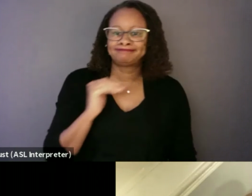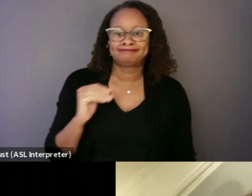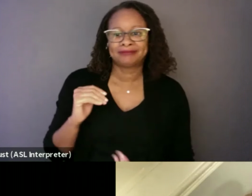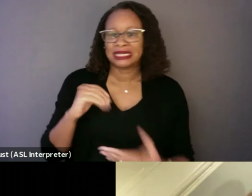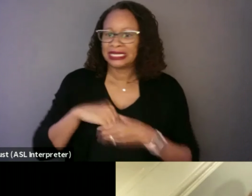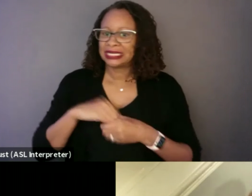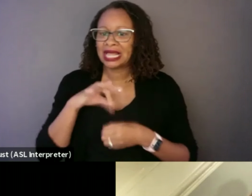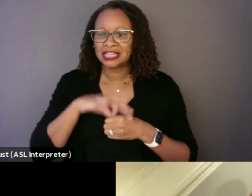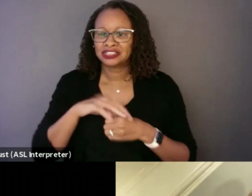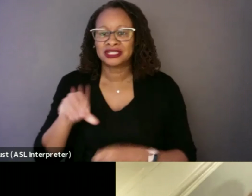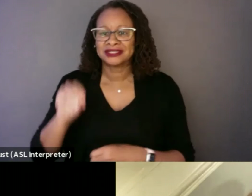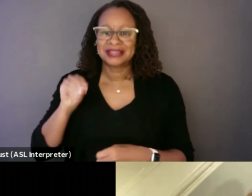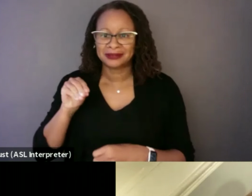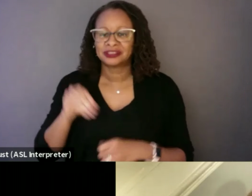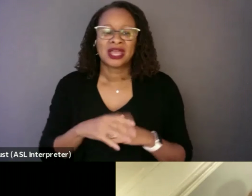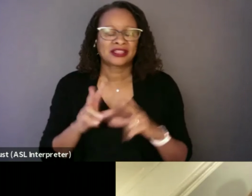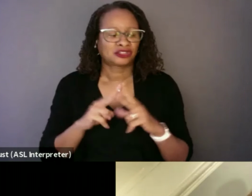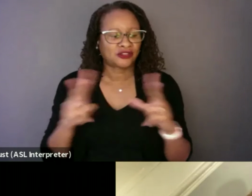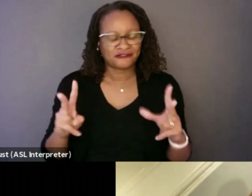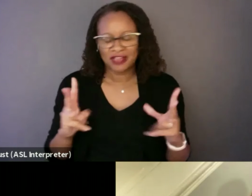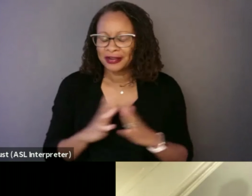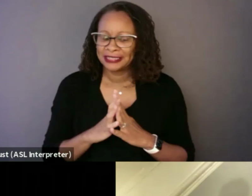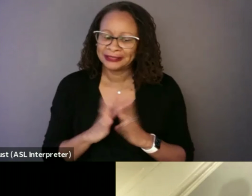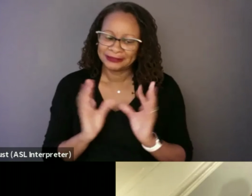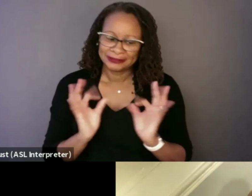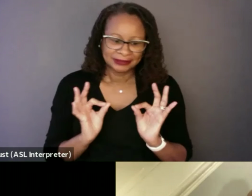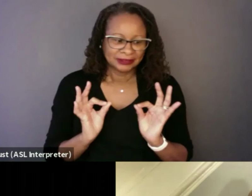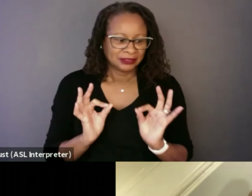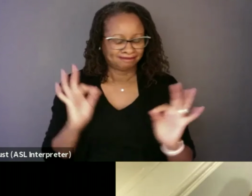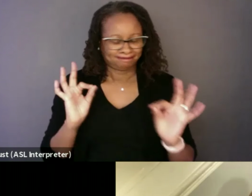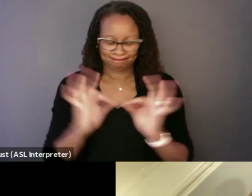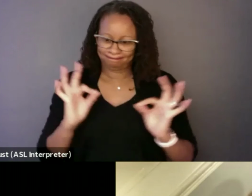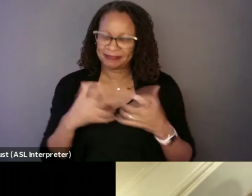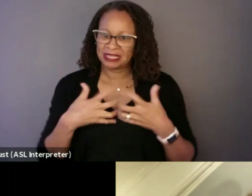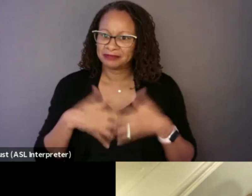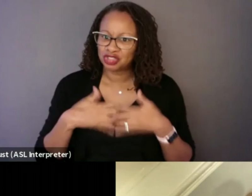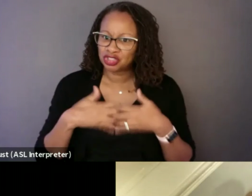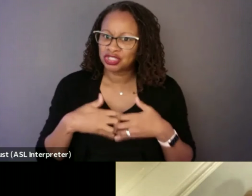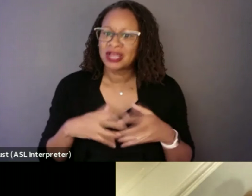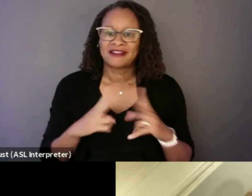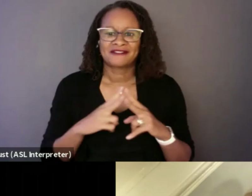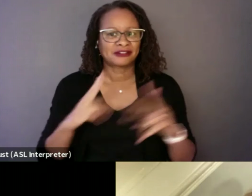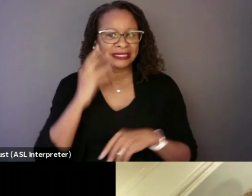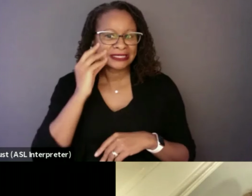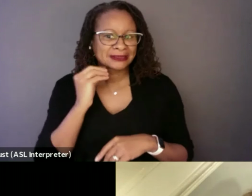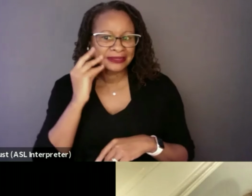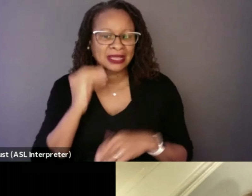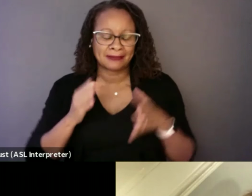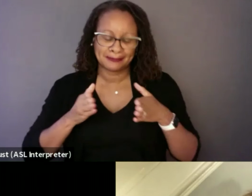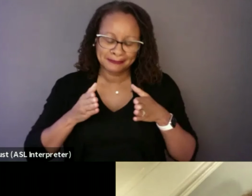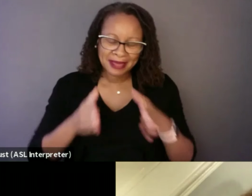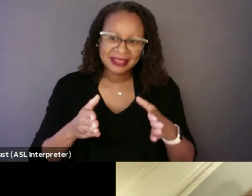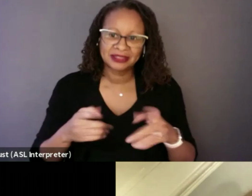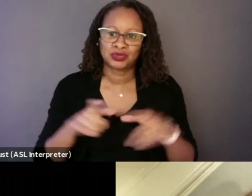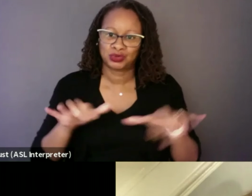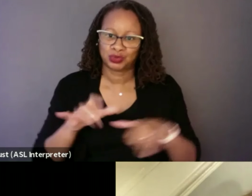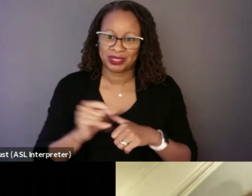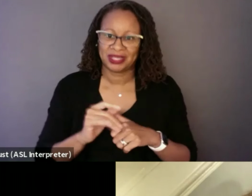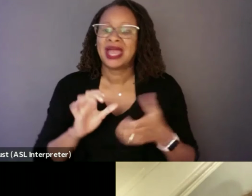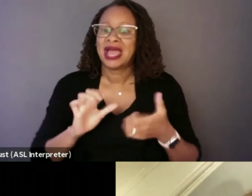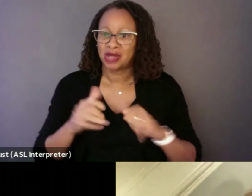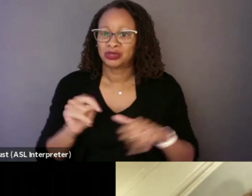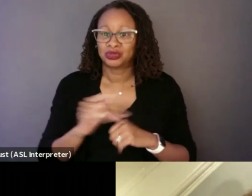very refined machinery, a very, I could say, experienced methodology to how to do this, which I think